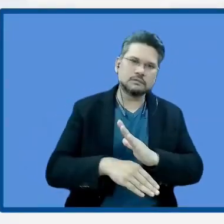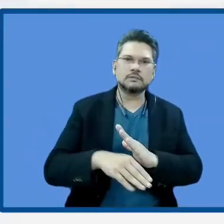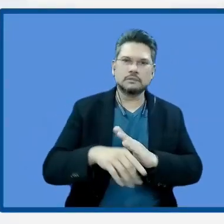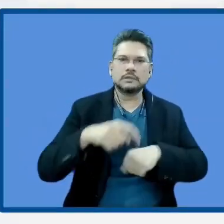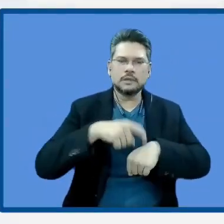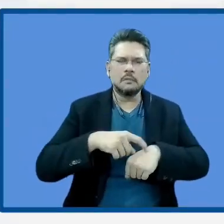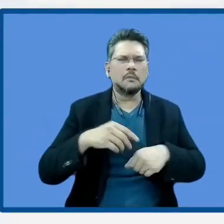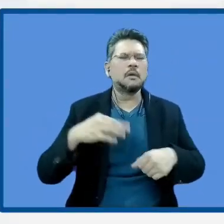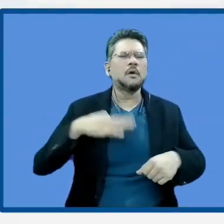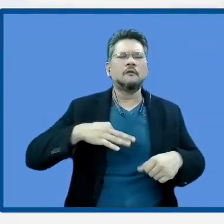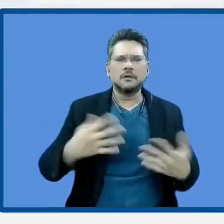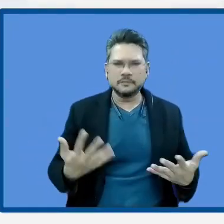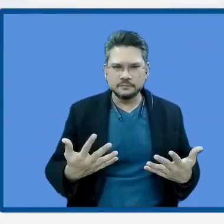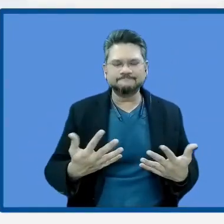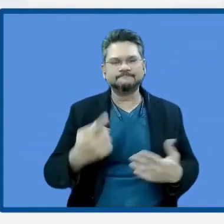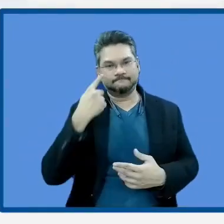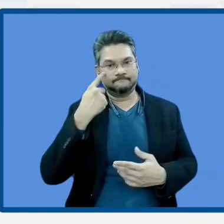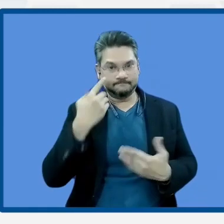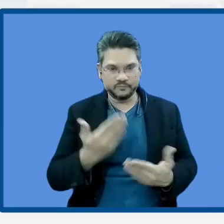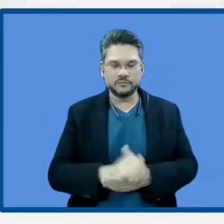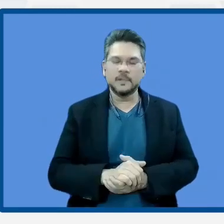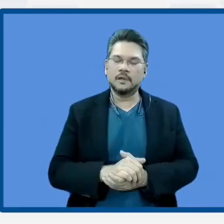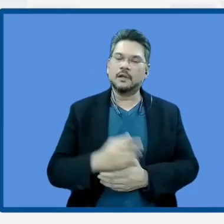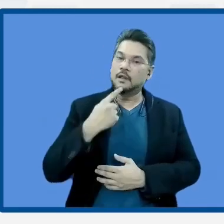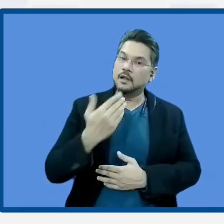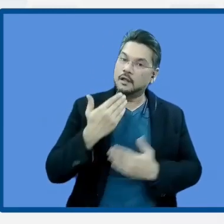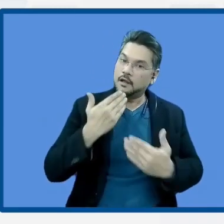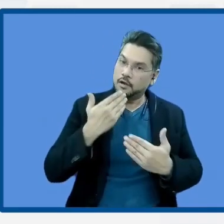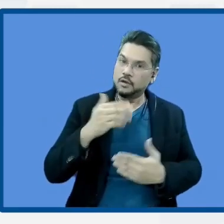Thank you, Alan. Patricia, please.